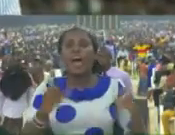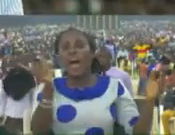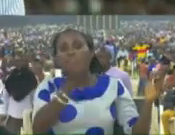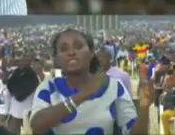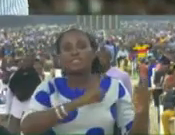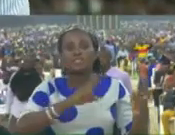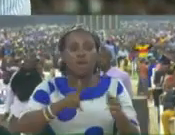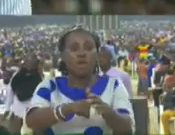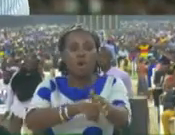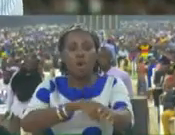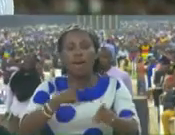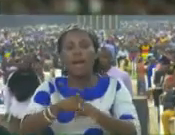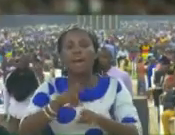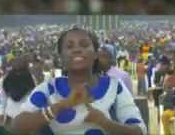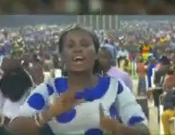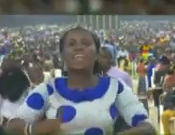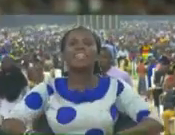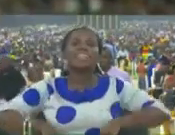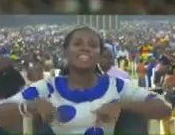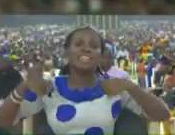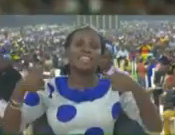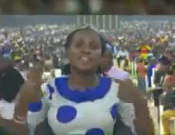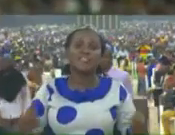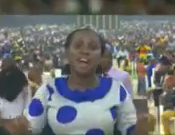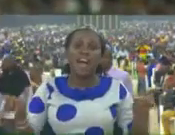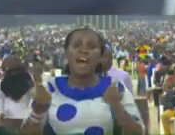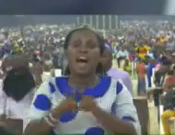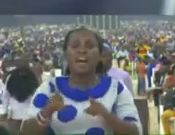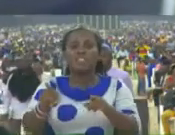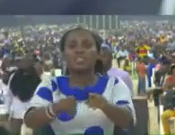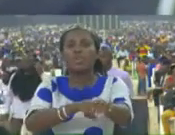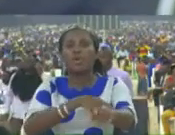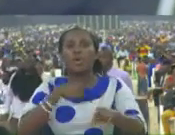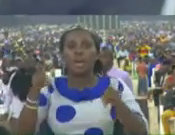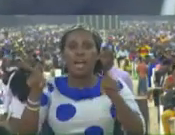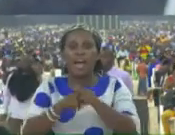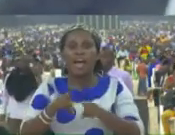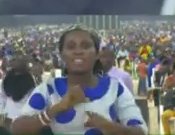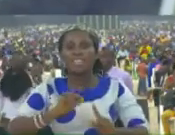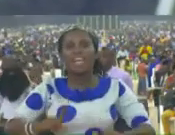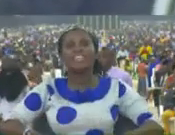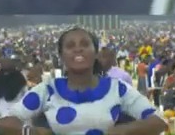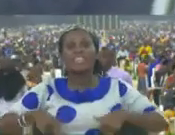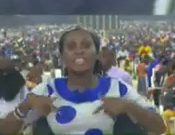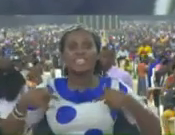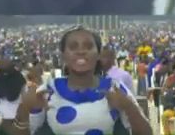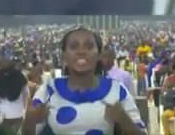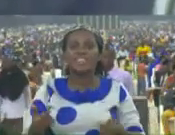side. As long as I live, as long as I